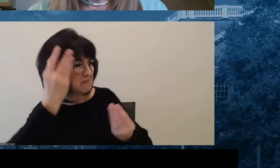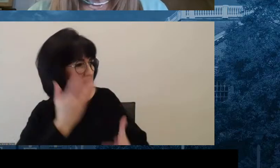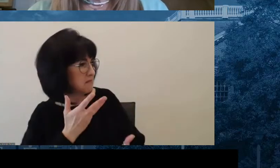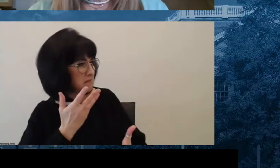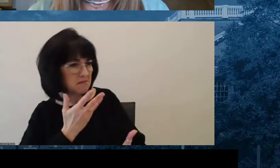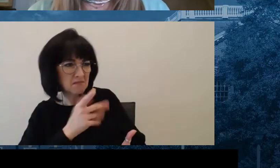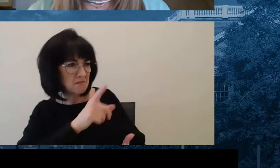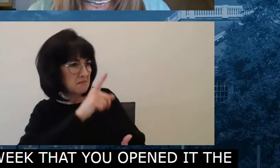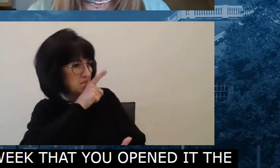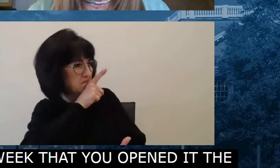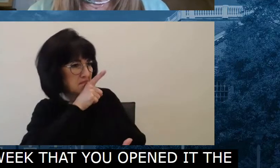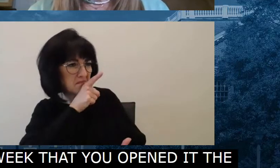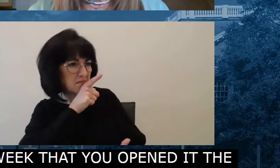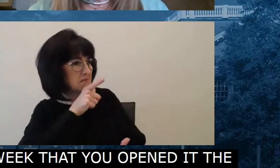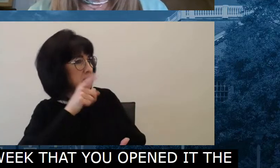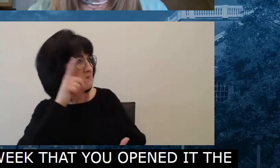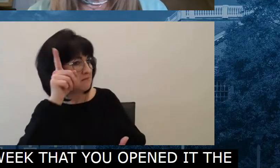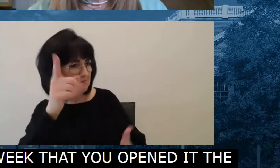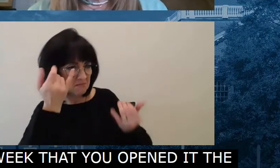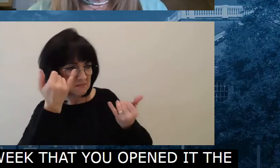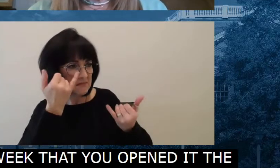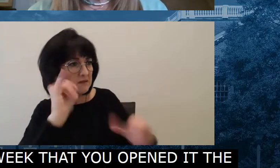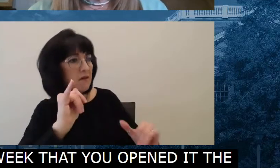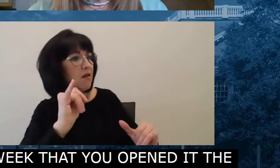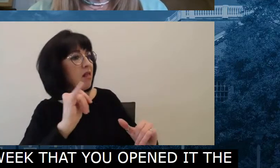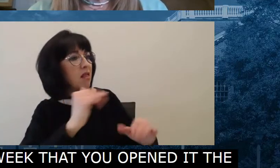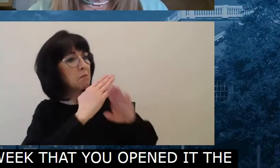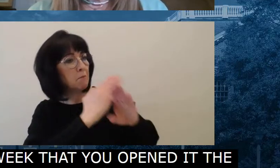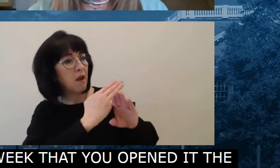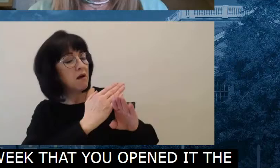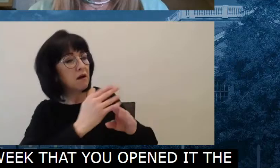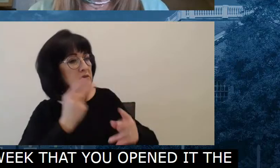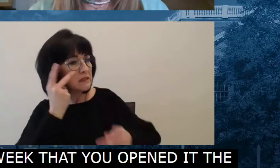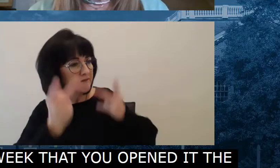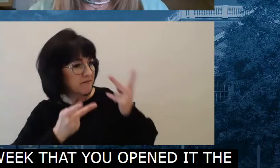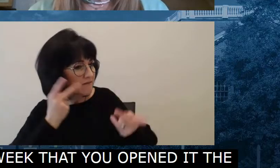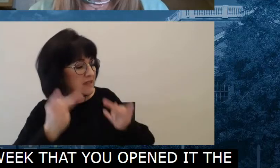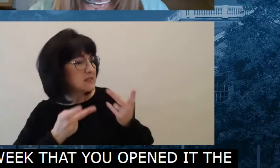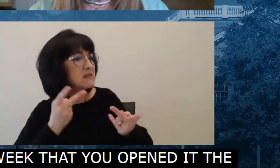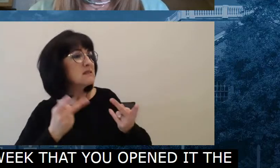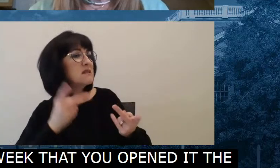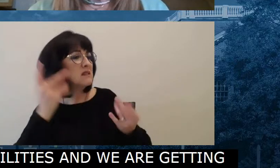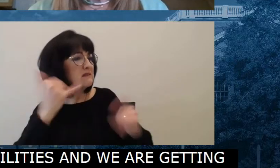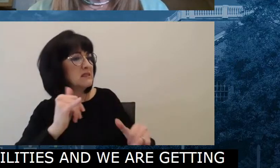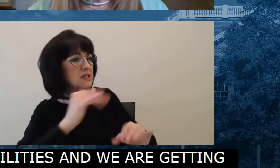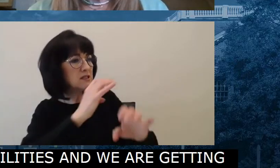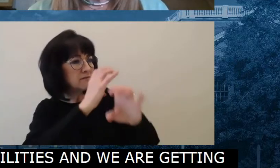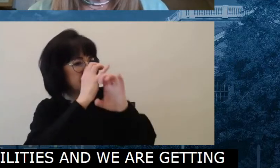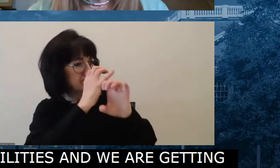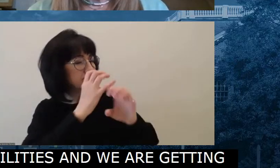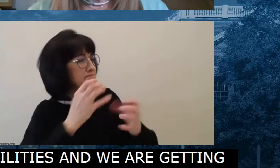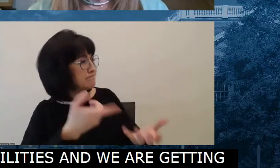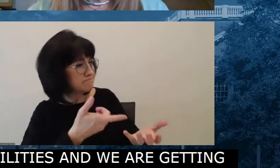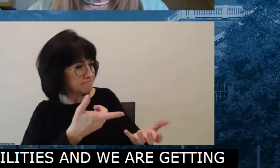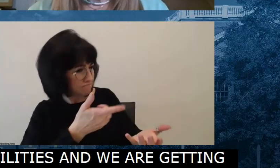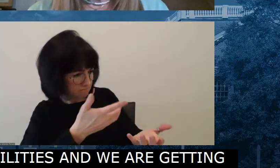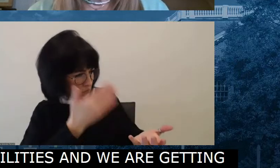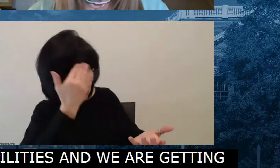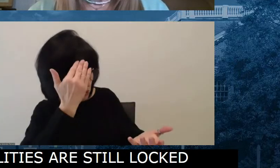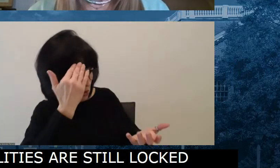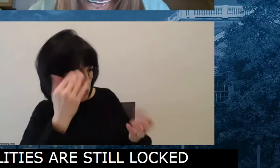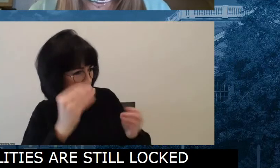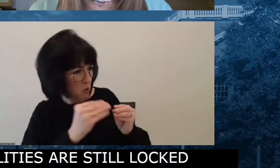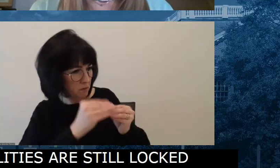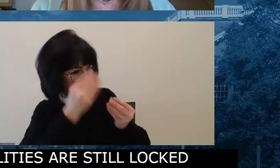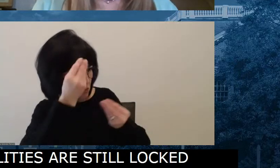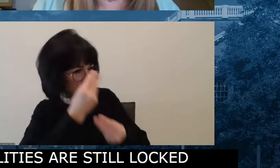there any plan for new guidance or any kind of mandate that would open up these facilities again for visitation? Dr. Rattay, do you have anything